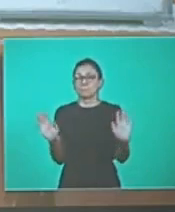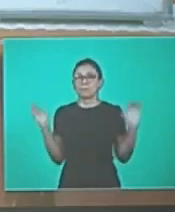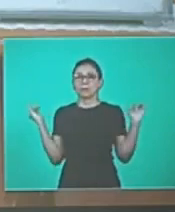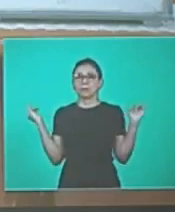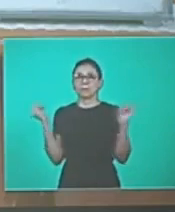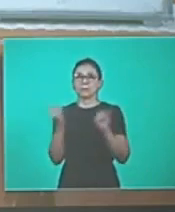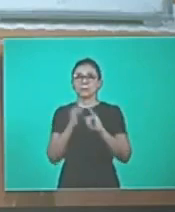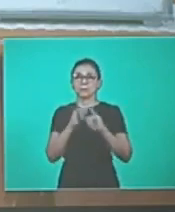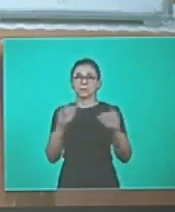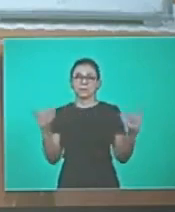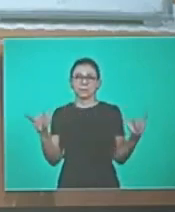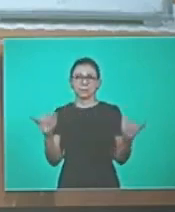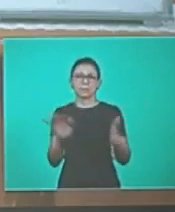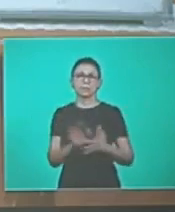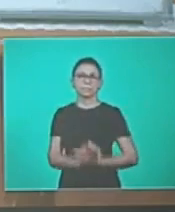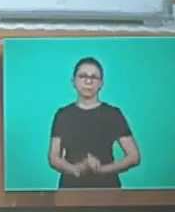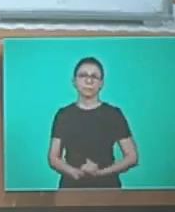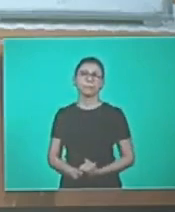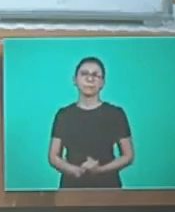mission